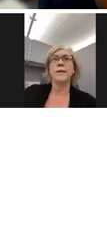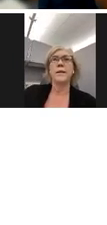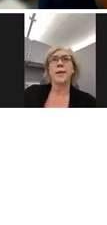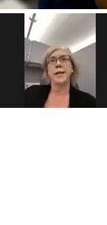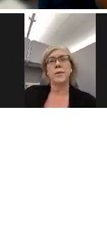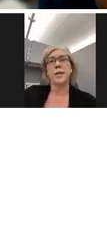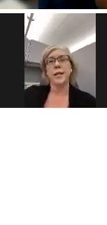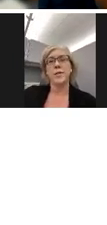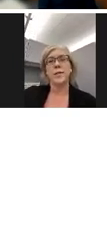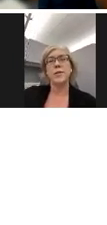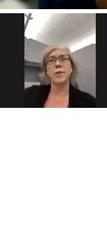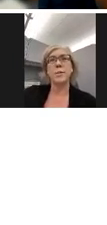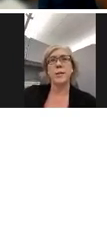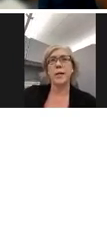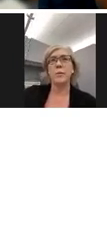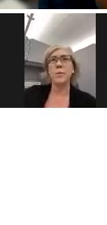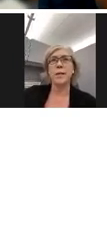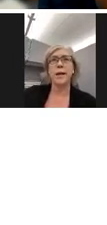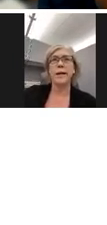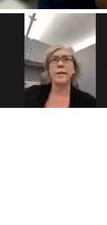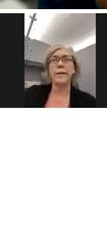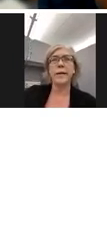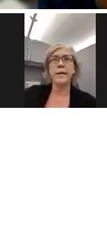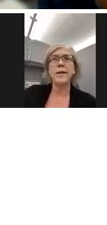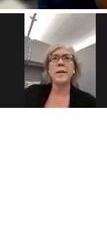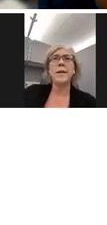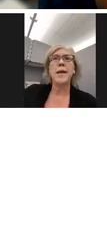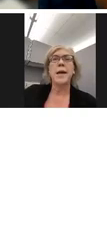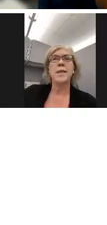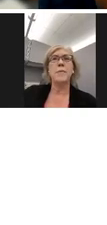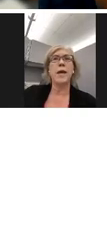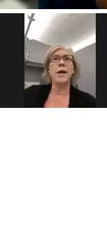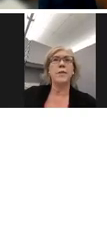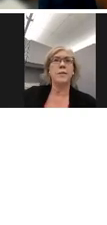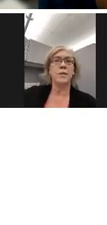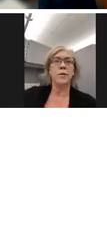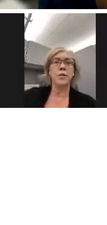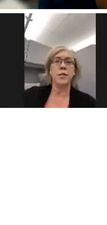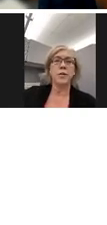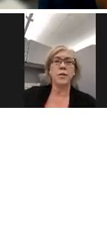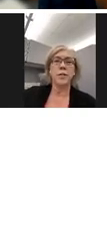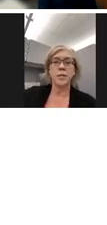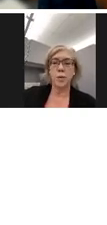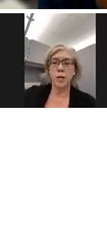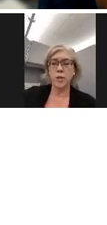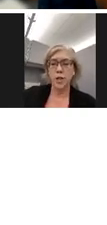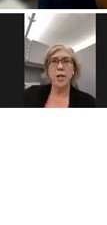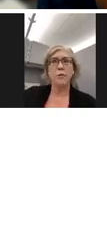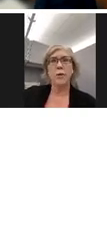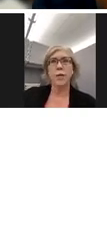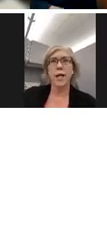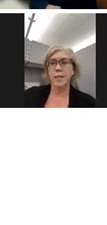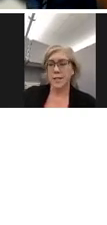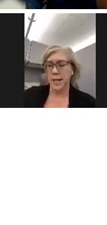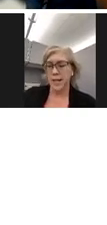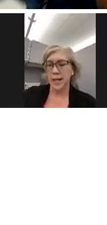housing. And that's where these agencies are able to help in that area. And then we have the self-sufficiency services, which if